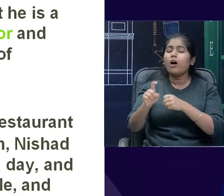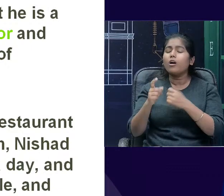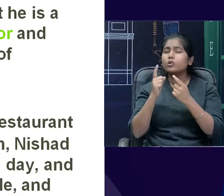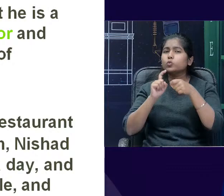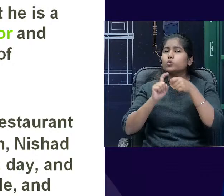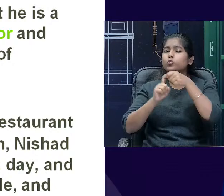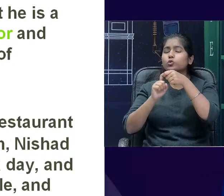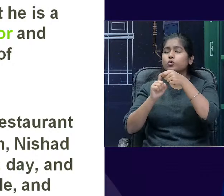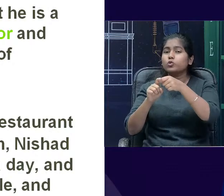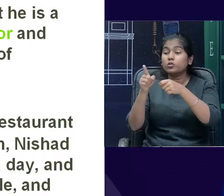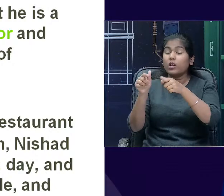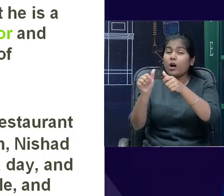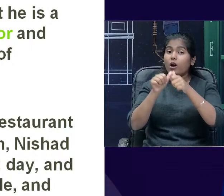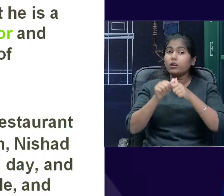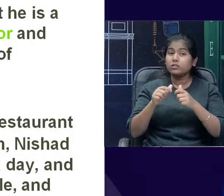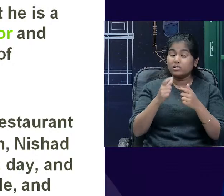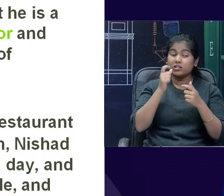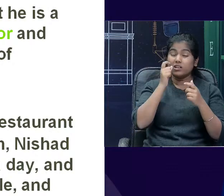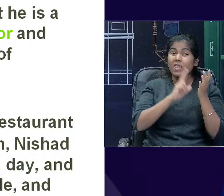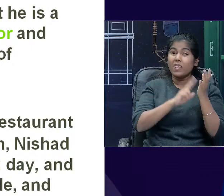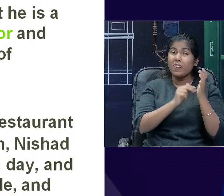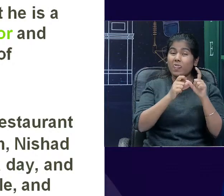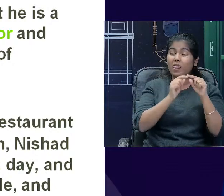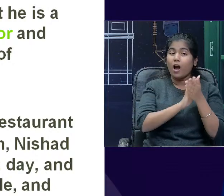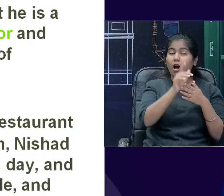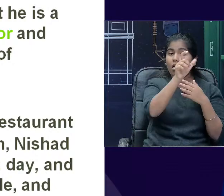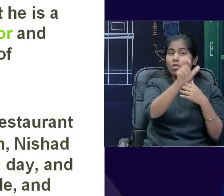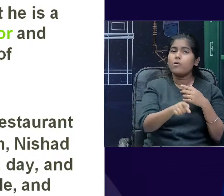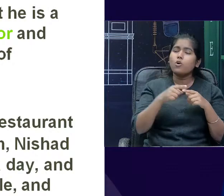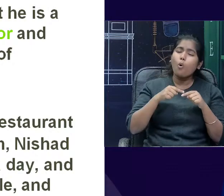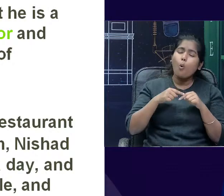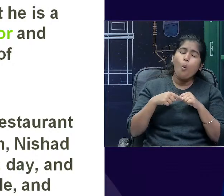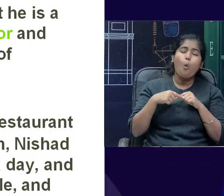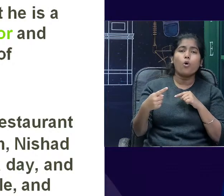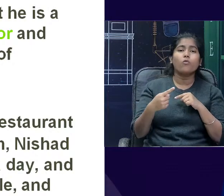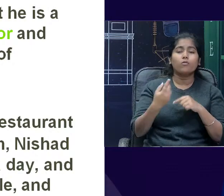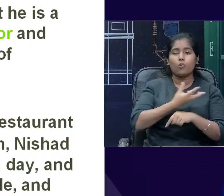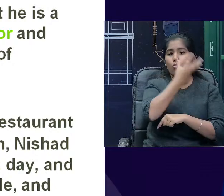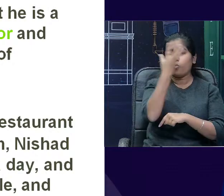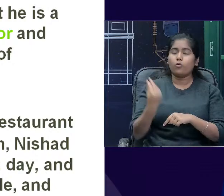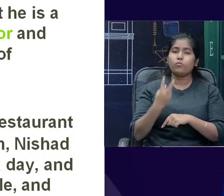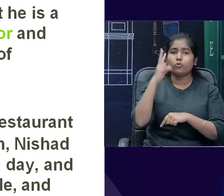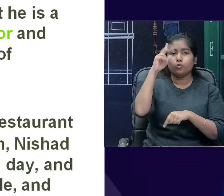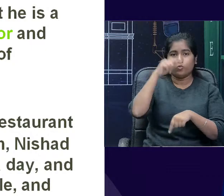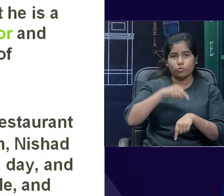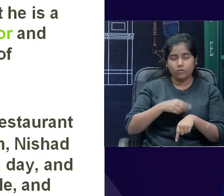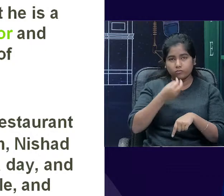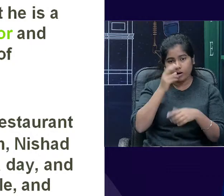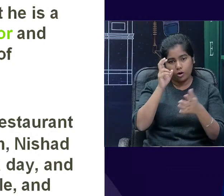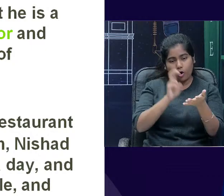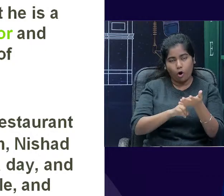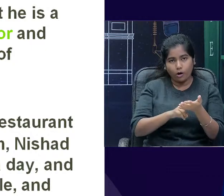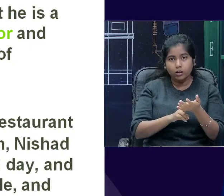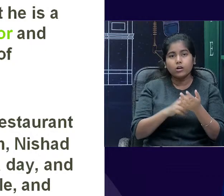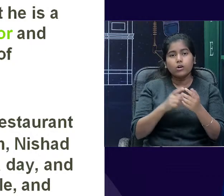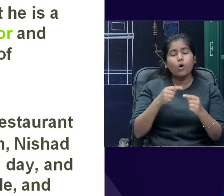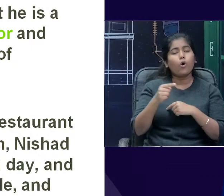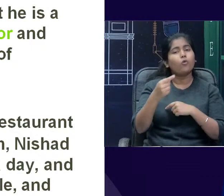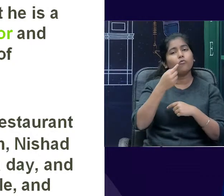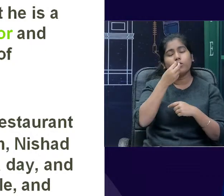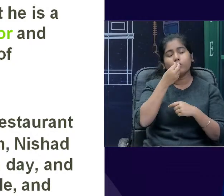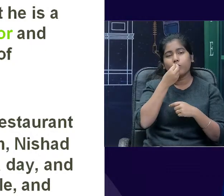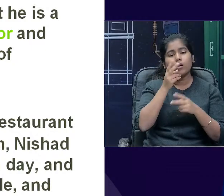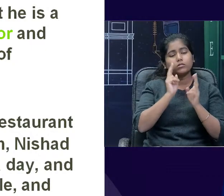2 meals a day. And the menu was always the same. What? Chapati, vegetables and